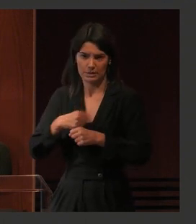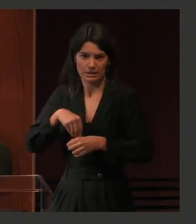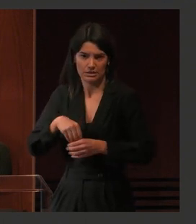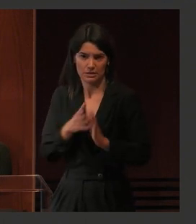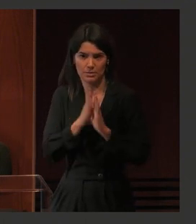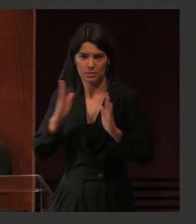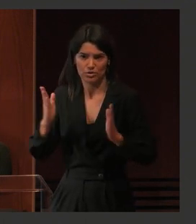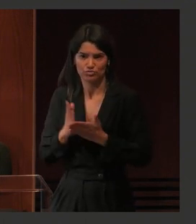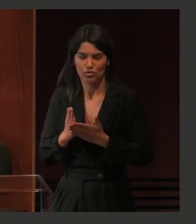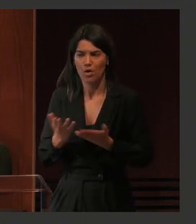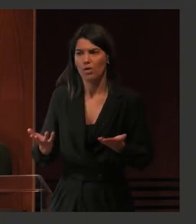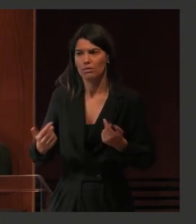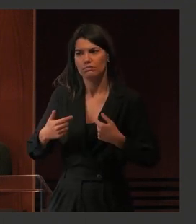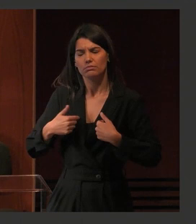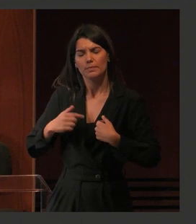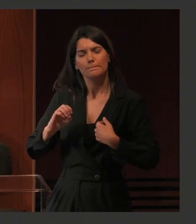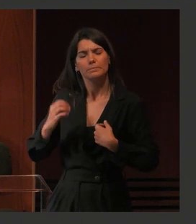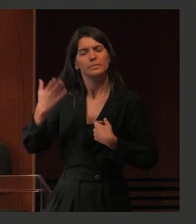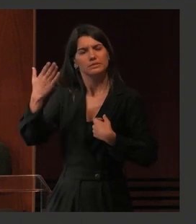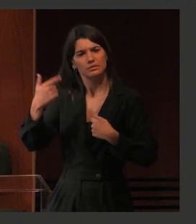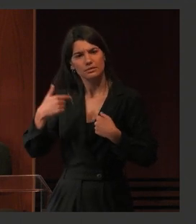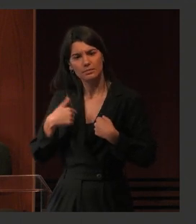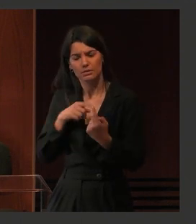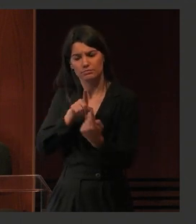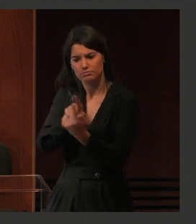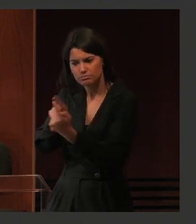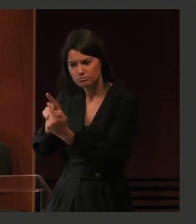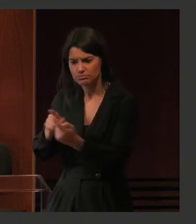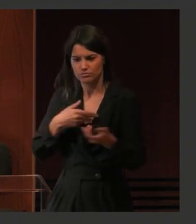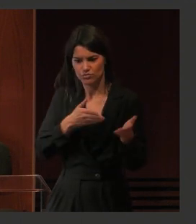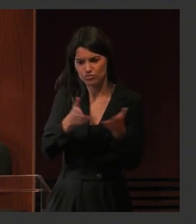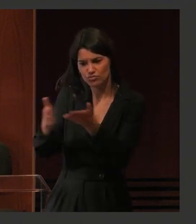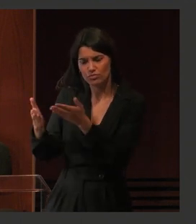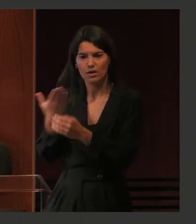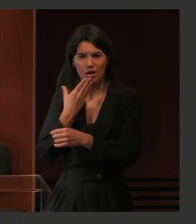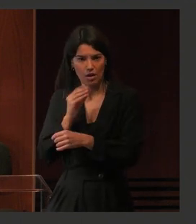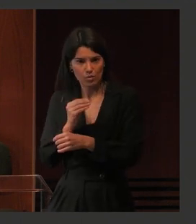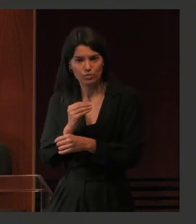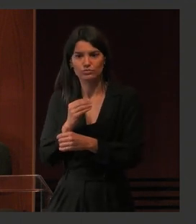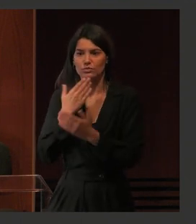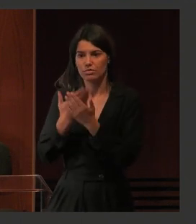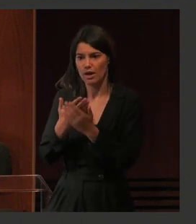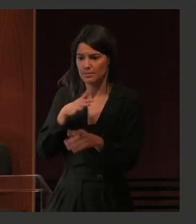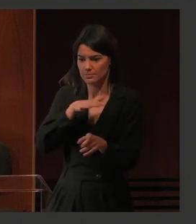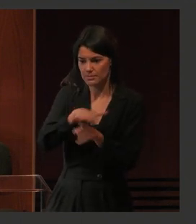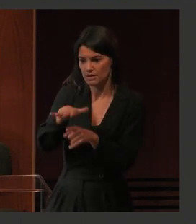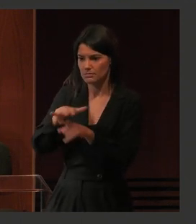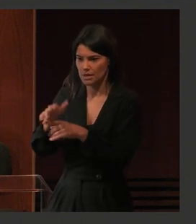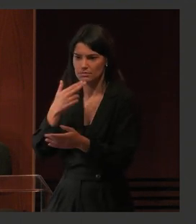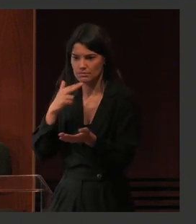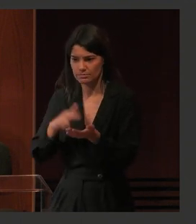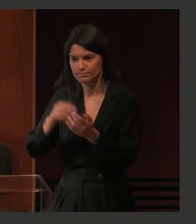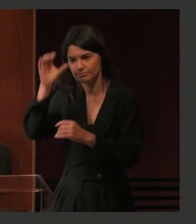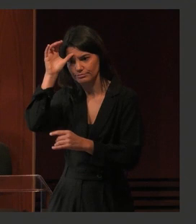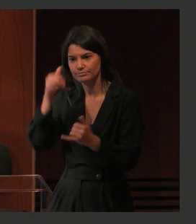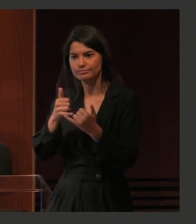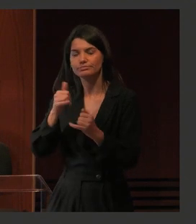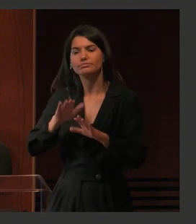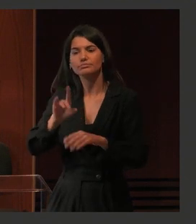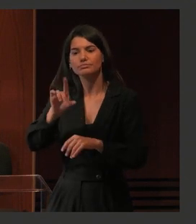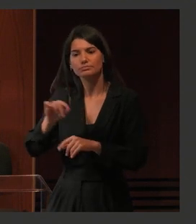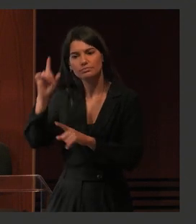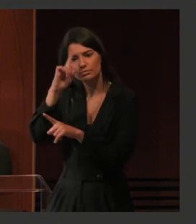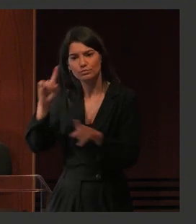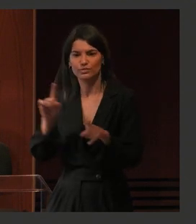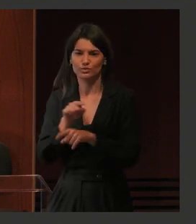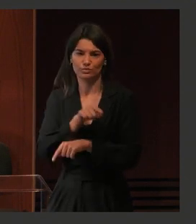the students to get the real impact of artificial intelligence, but also for the teachers. I